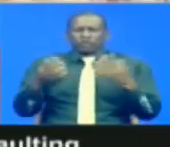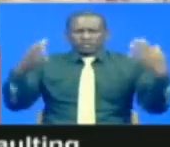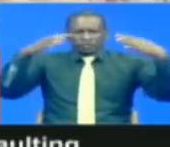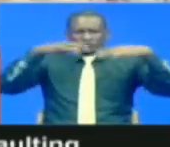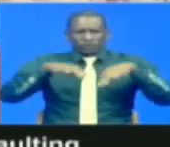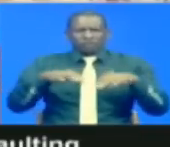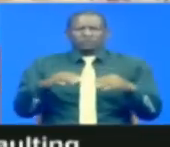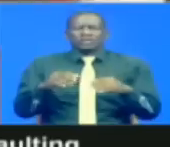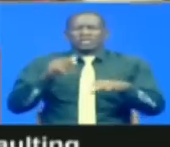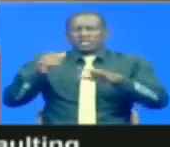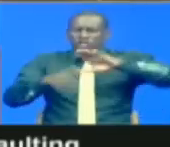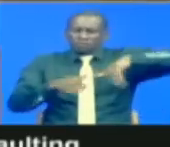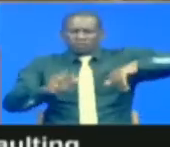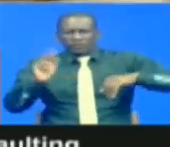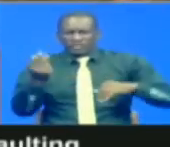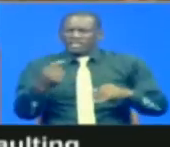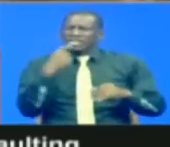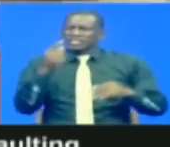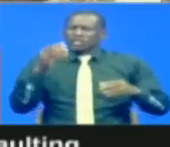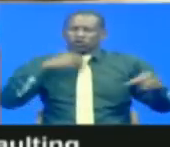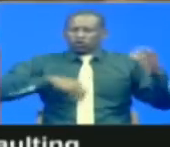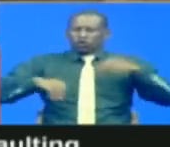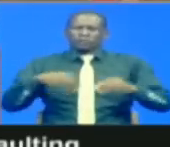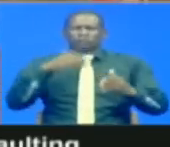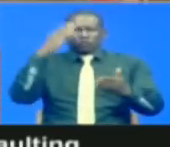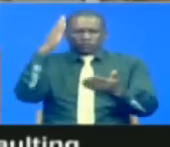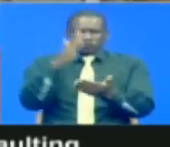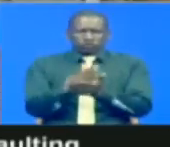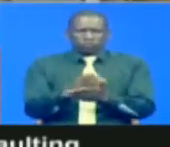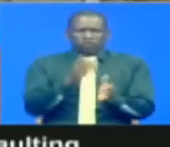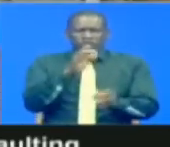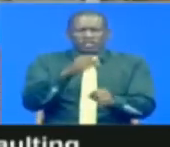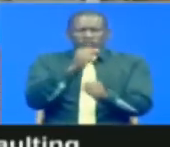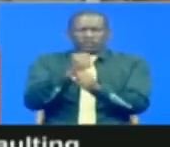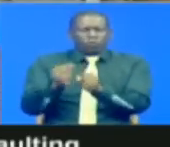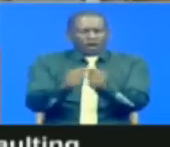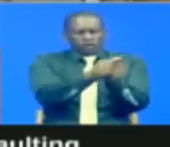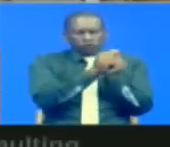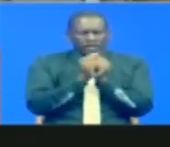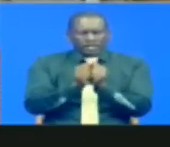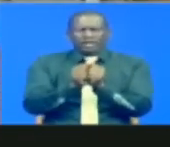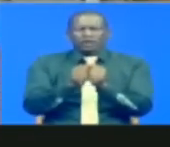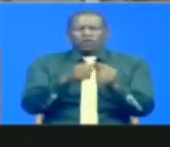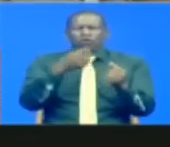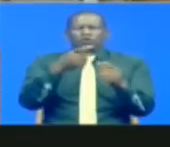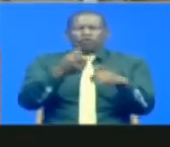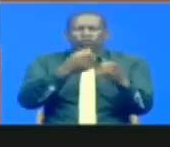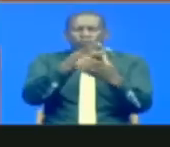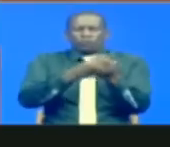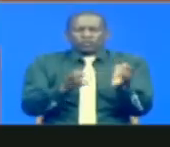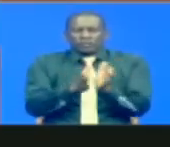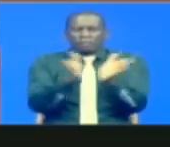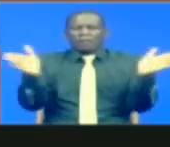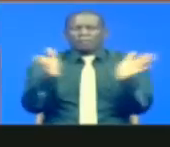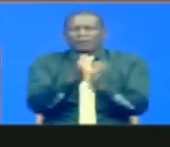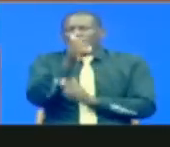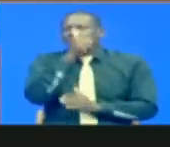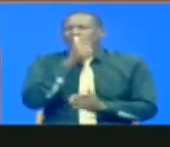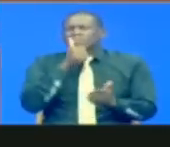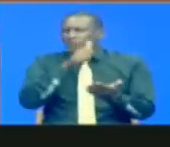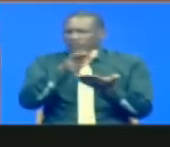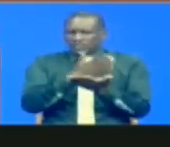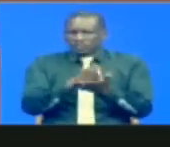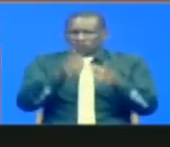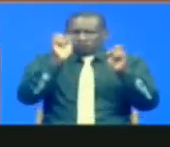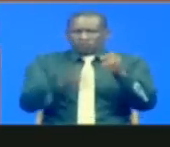of Kenya said corruption will only end through a combined effort by both the public and private sector. We have to form a